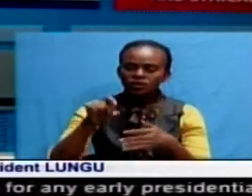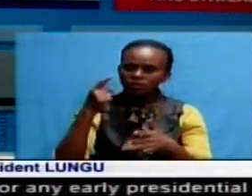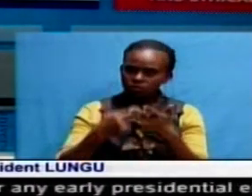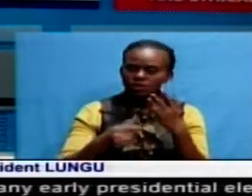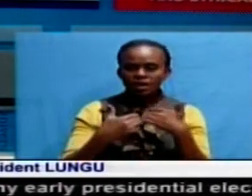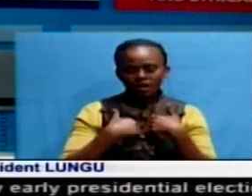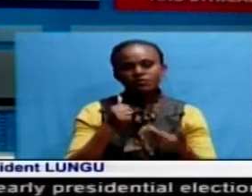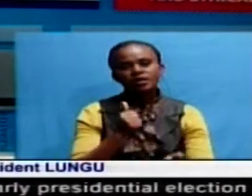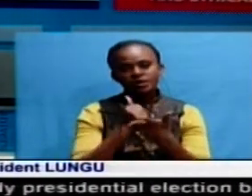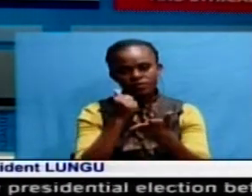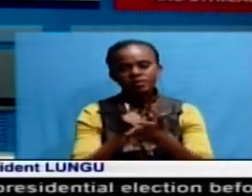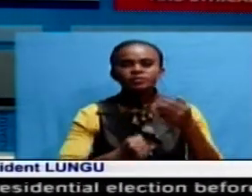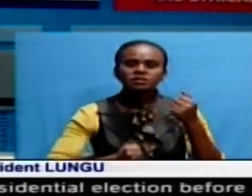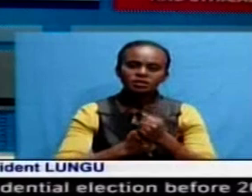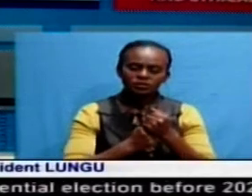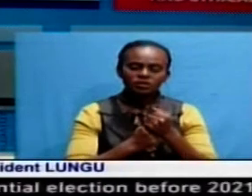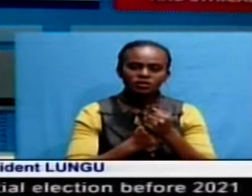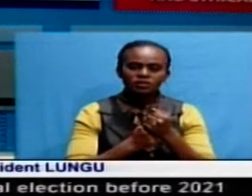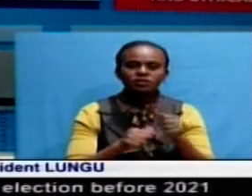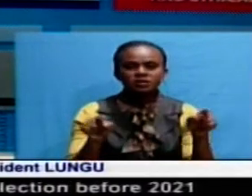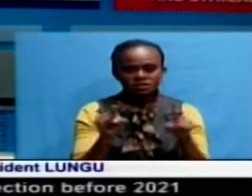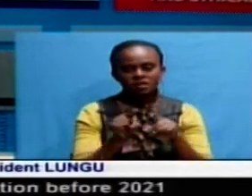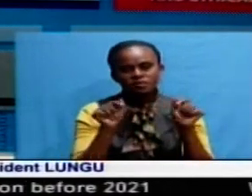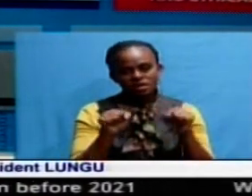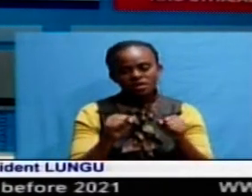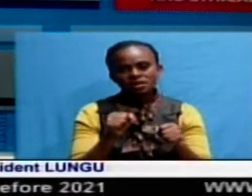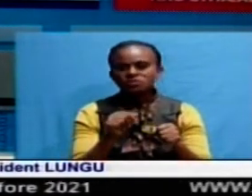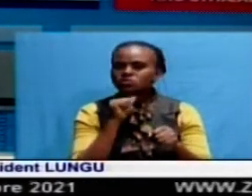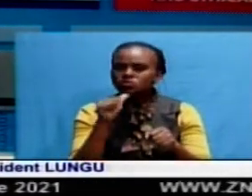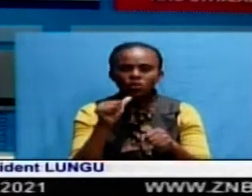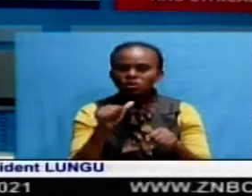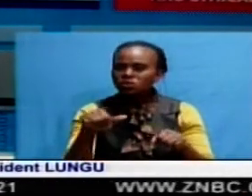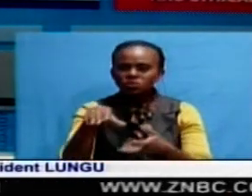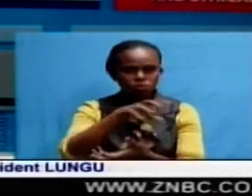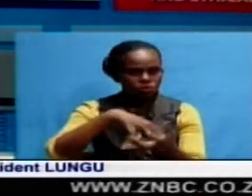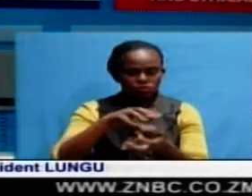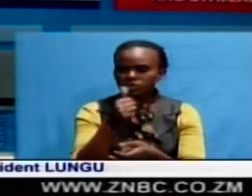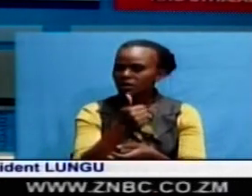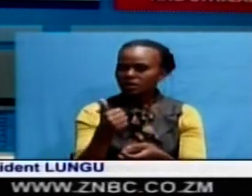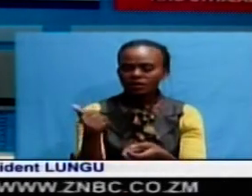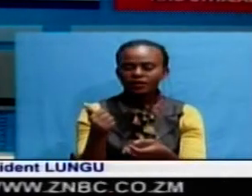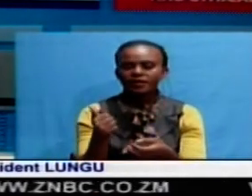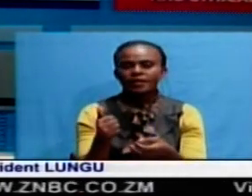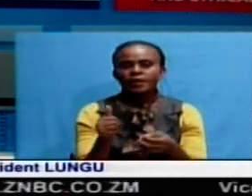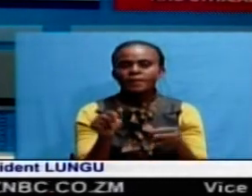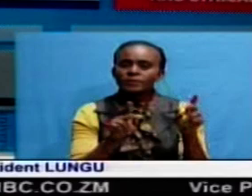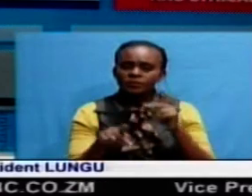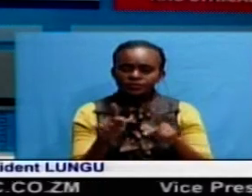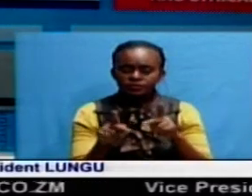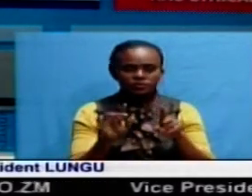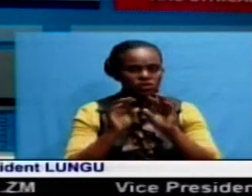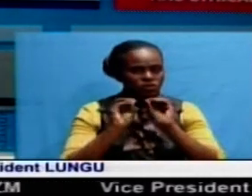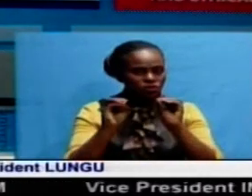a backup which should not be overshadowed by the current glory. Meanwhile,